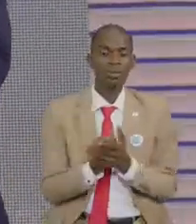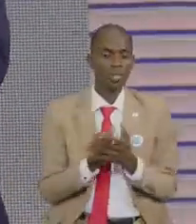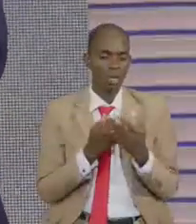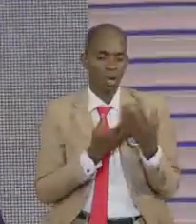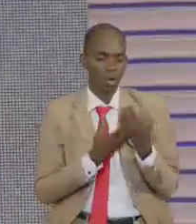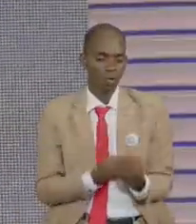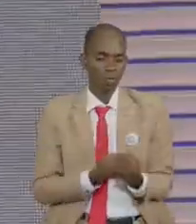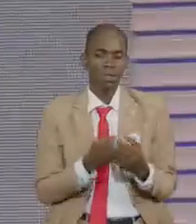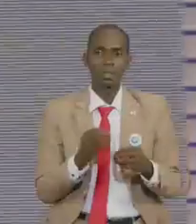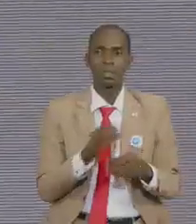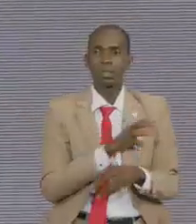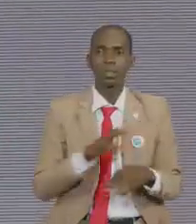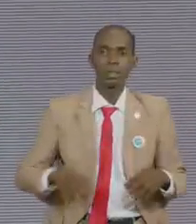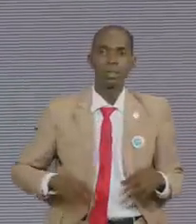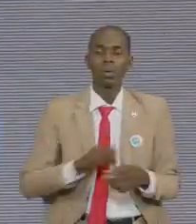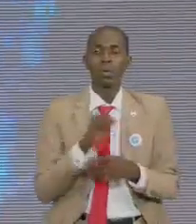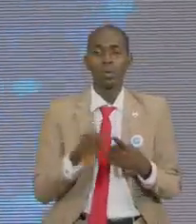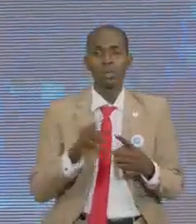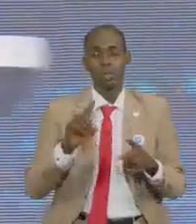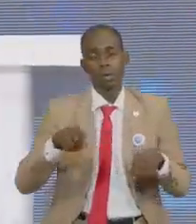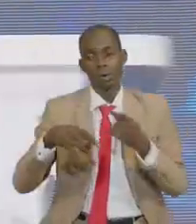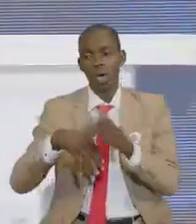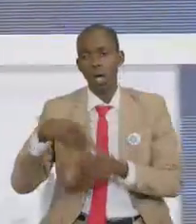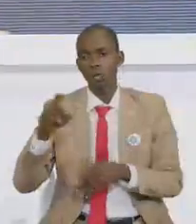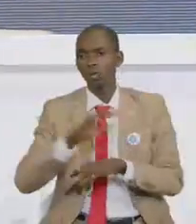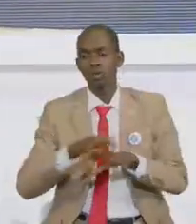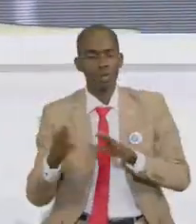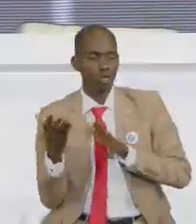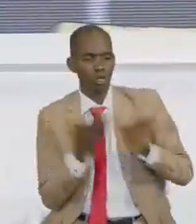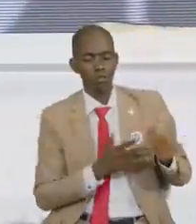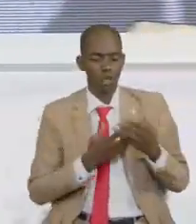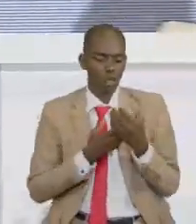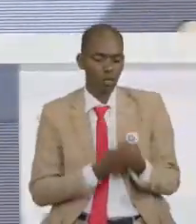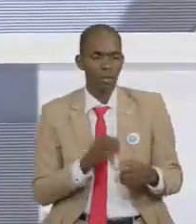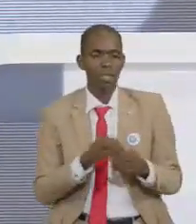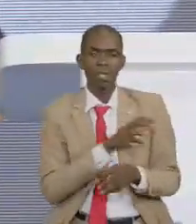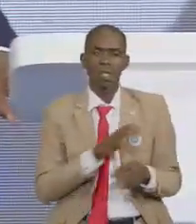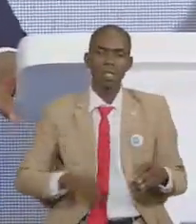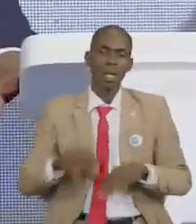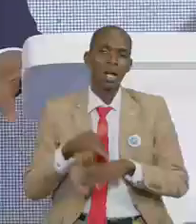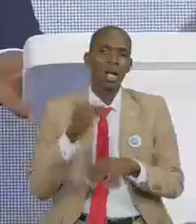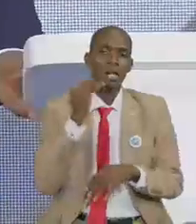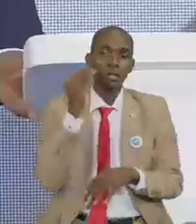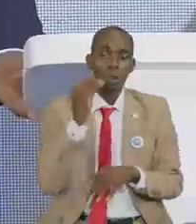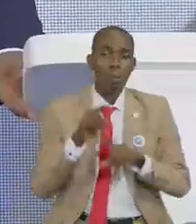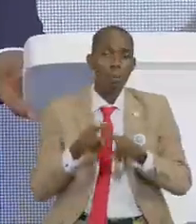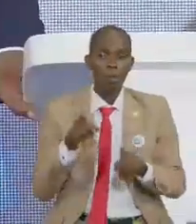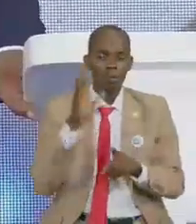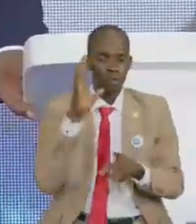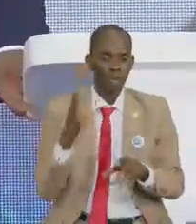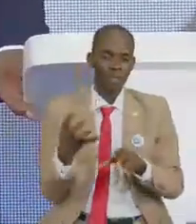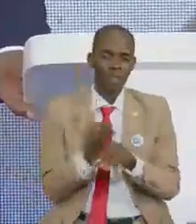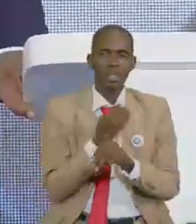Christ, when you are going out, you don't leave confidence in Christ back at home. You take the name